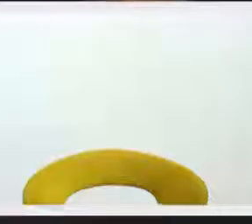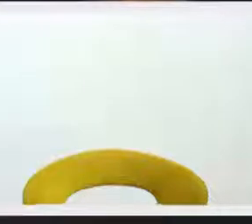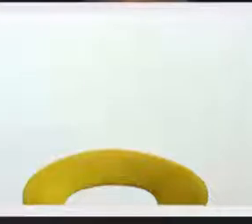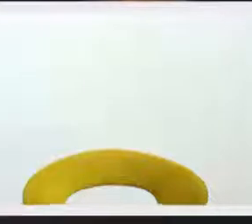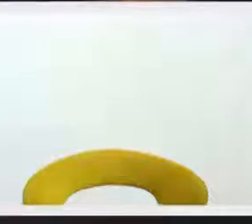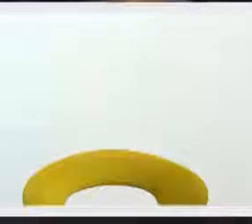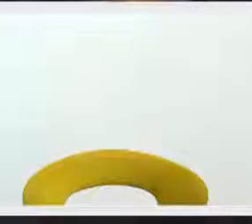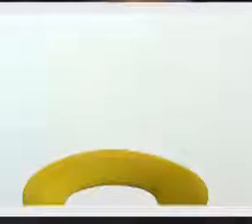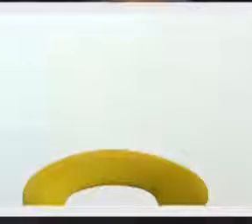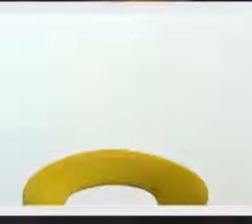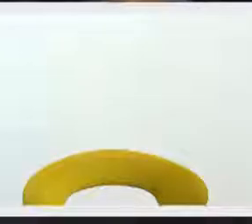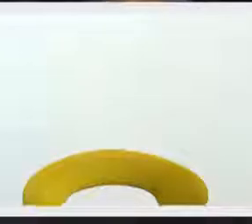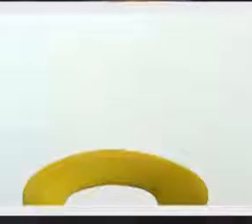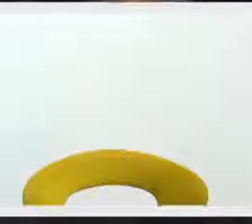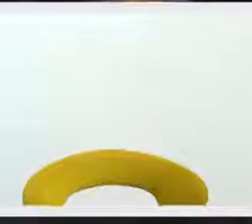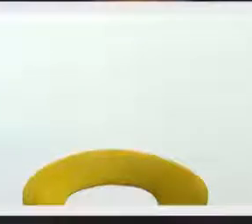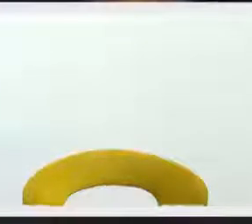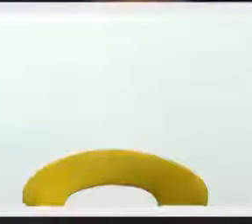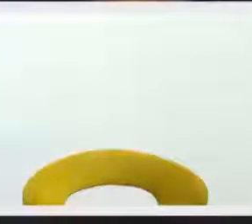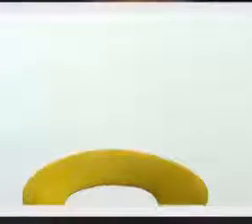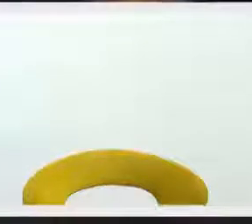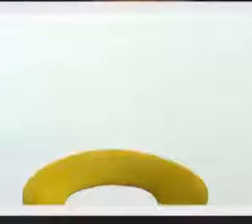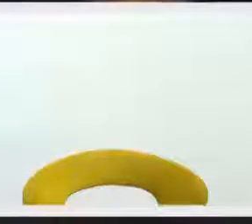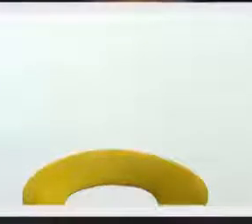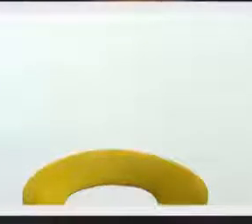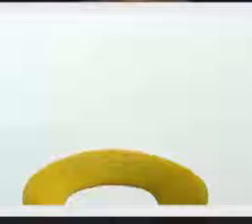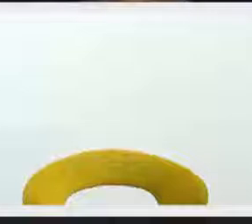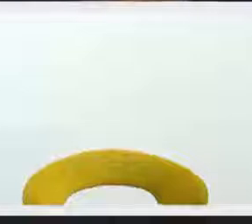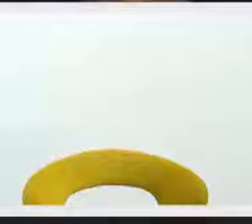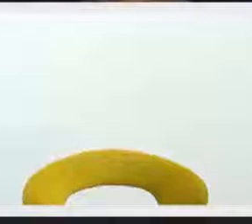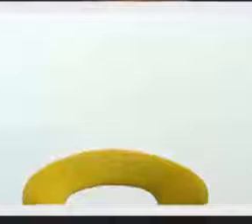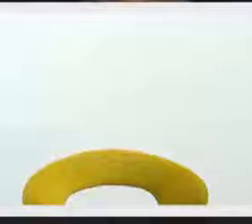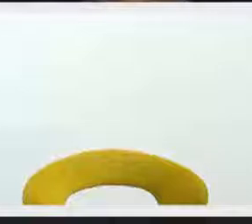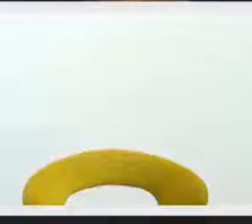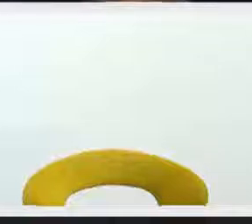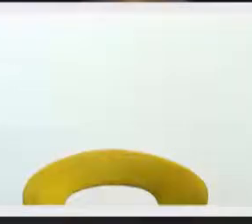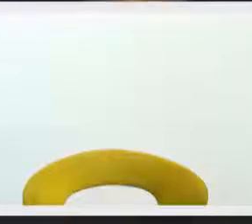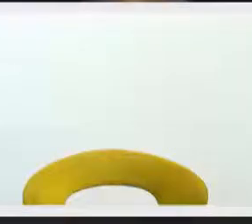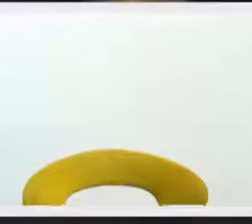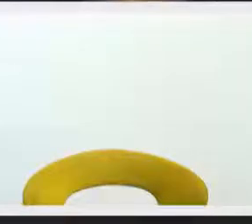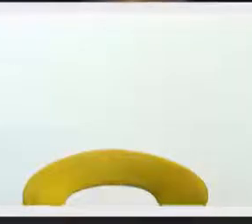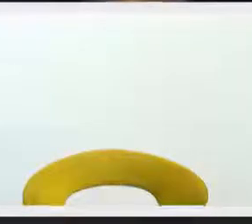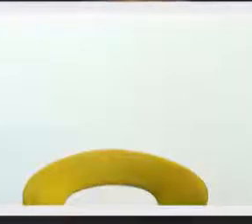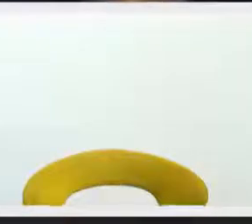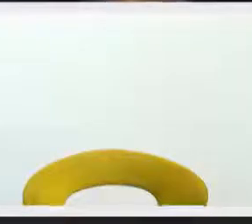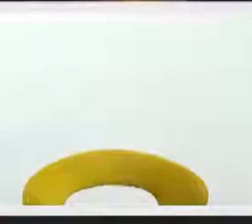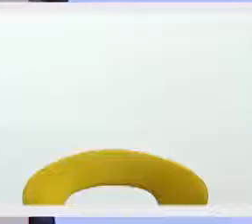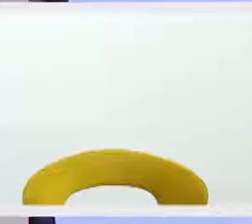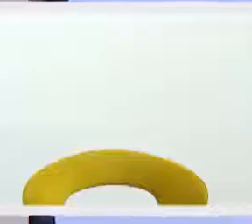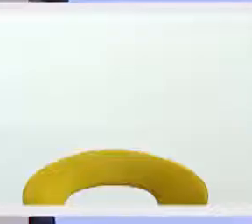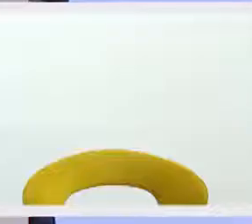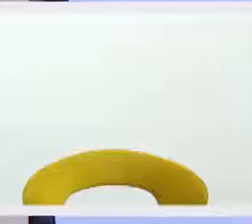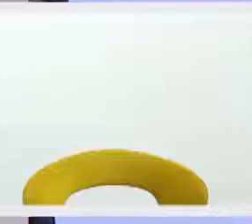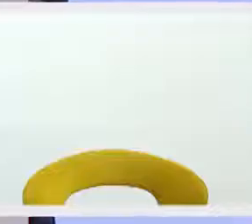All the way at the bottom, we have over 70 languages available. Here it is. I'm going to click it.